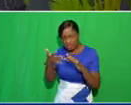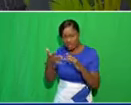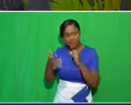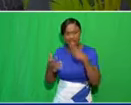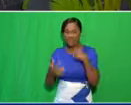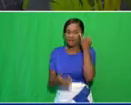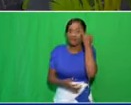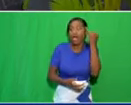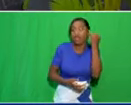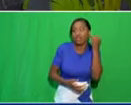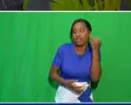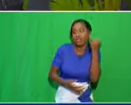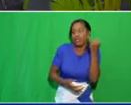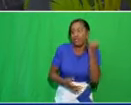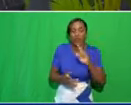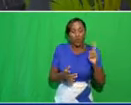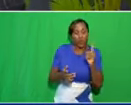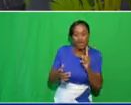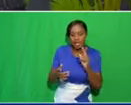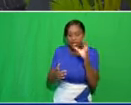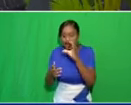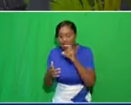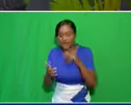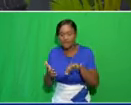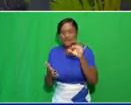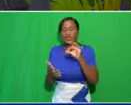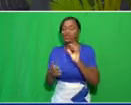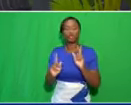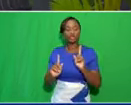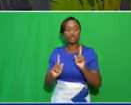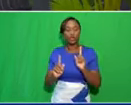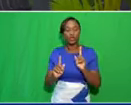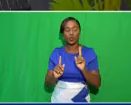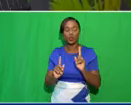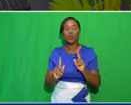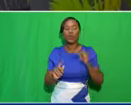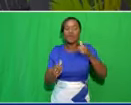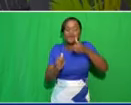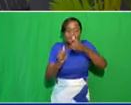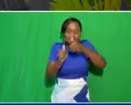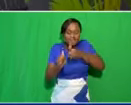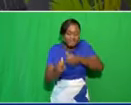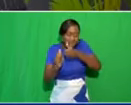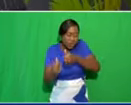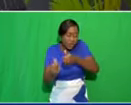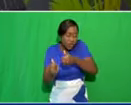say, well, on the way, when our data shows that, we are led, driven